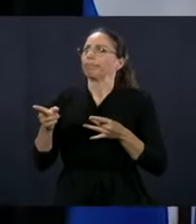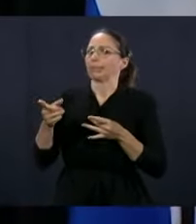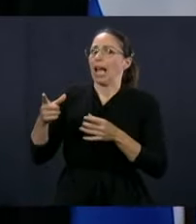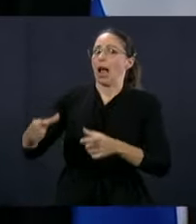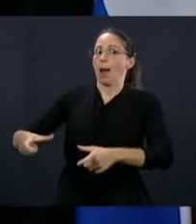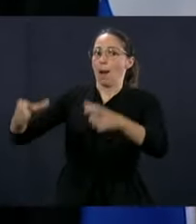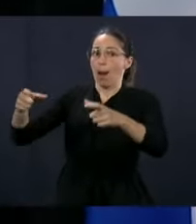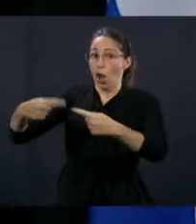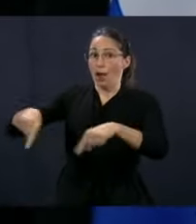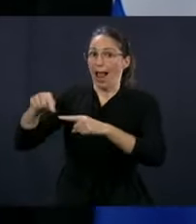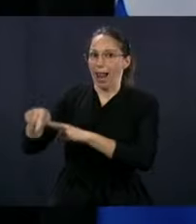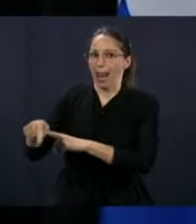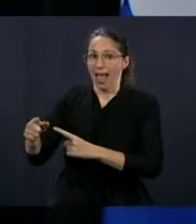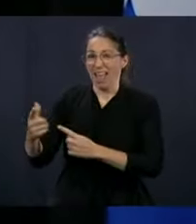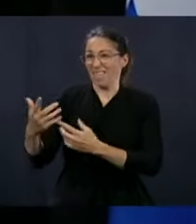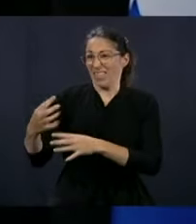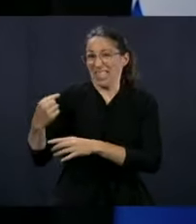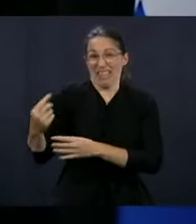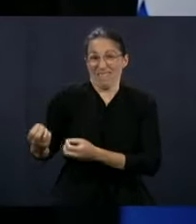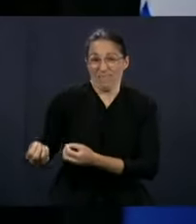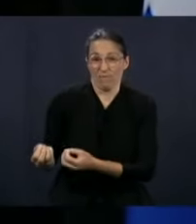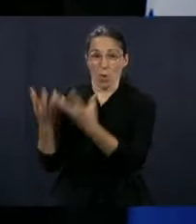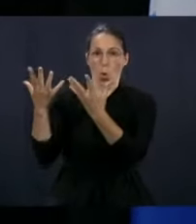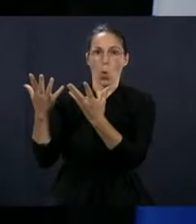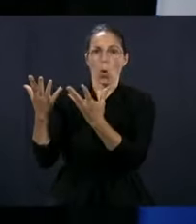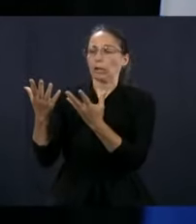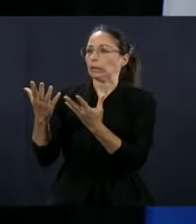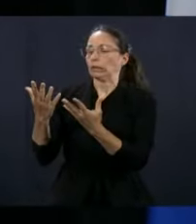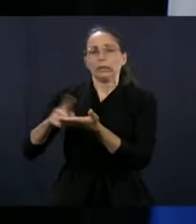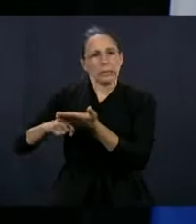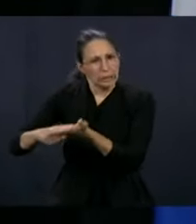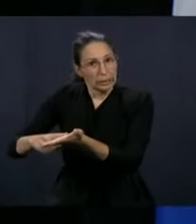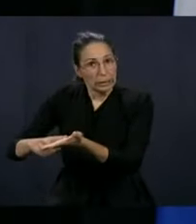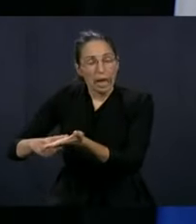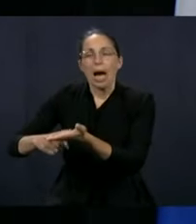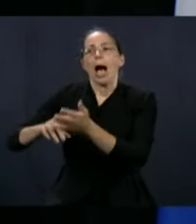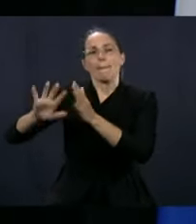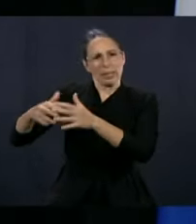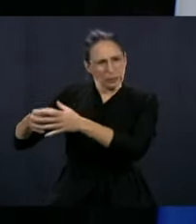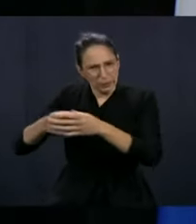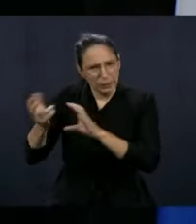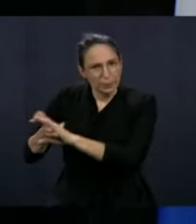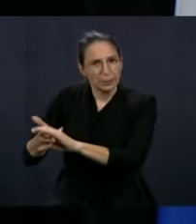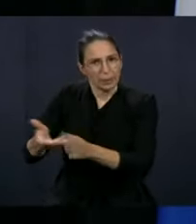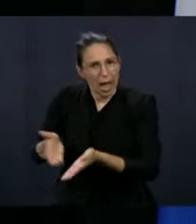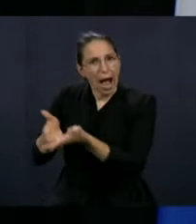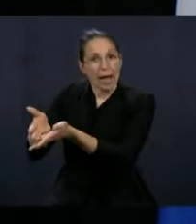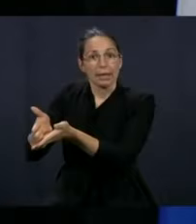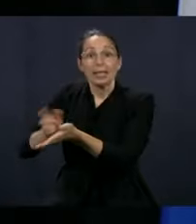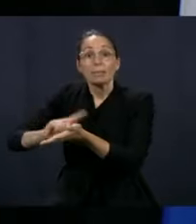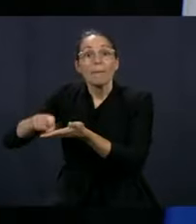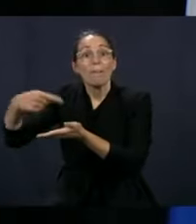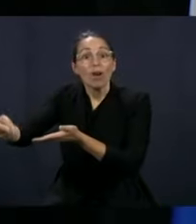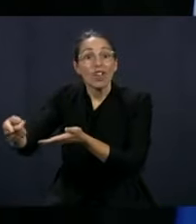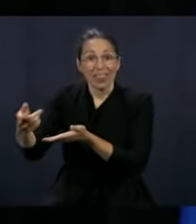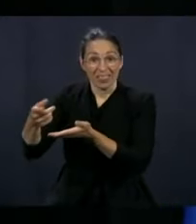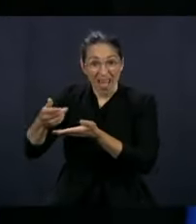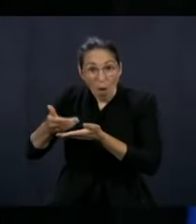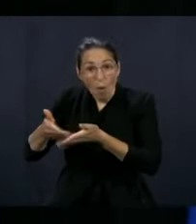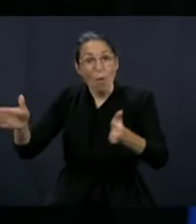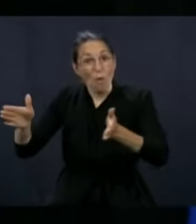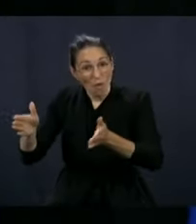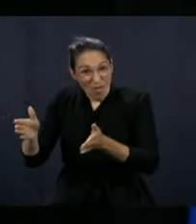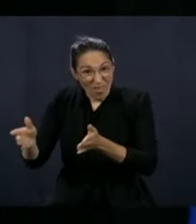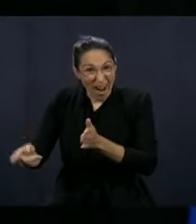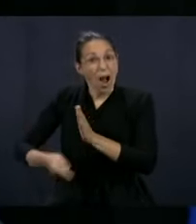last, their locals where they worked were destroyed by fire, but everybody got together and they're reopening next week. So bravo,